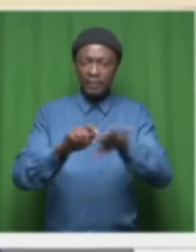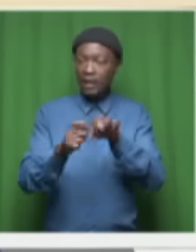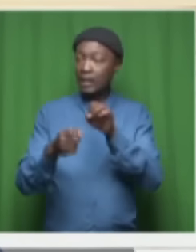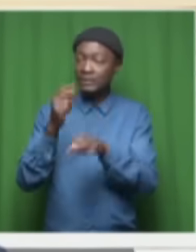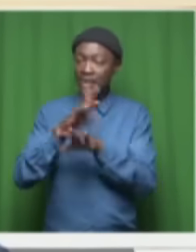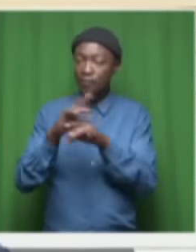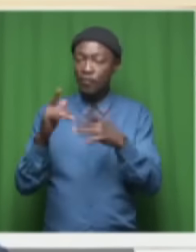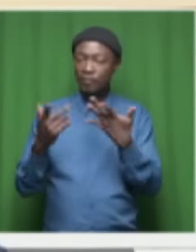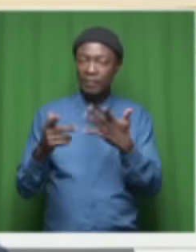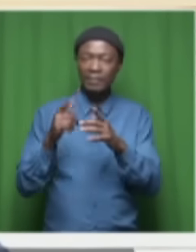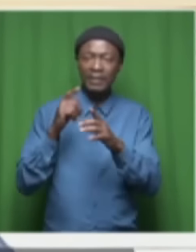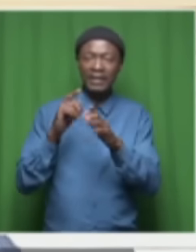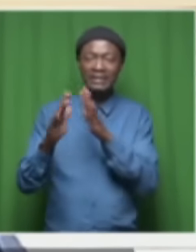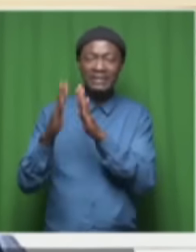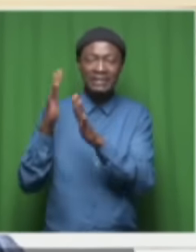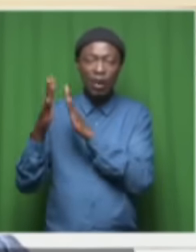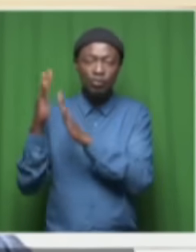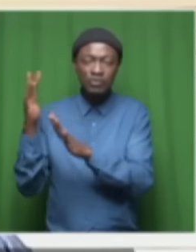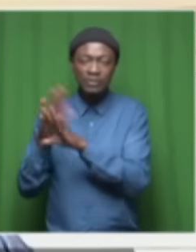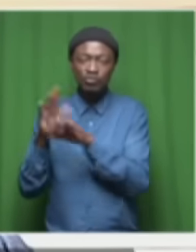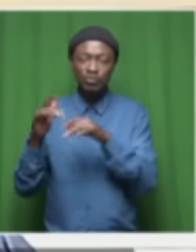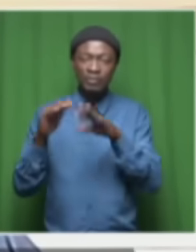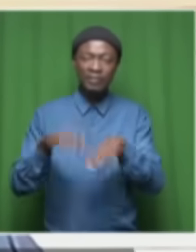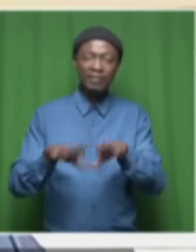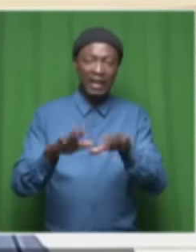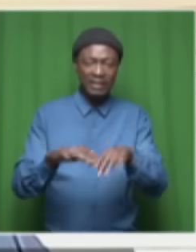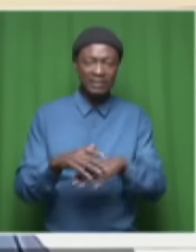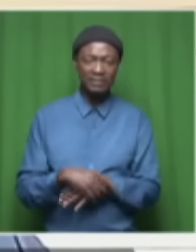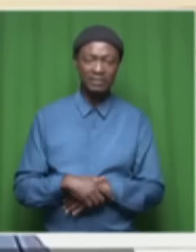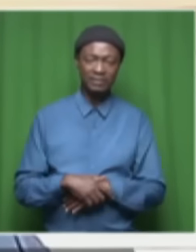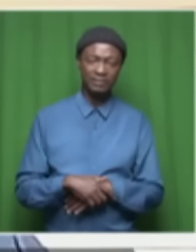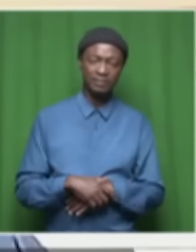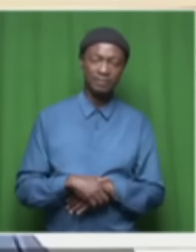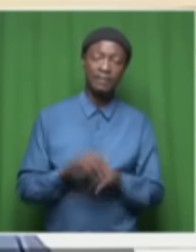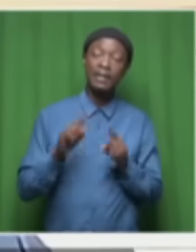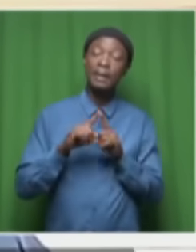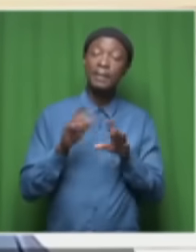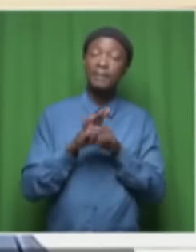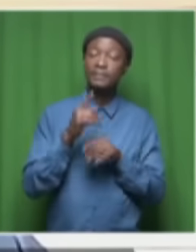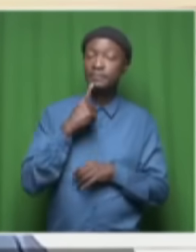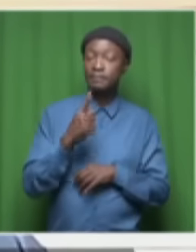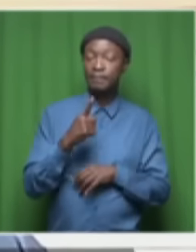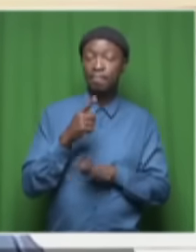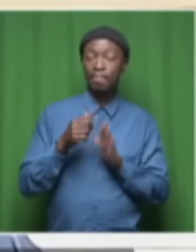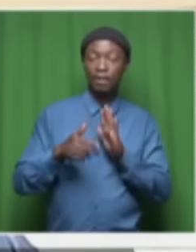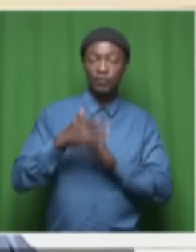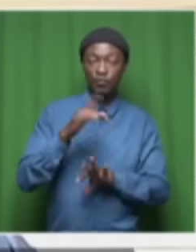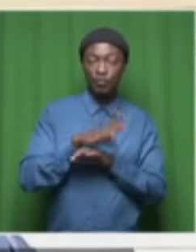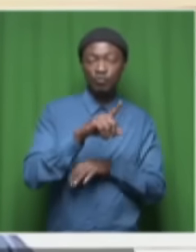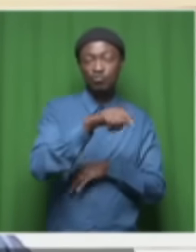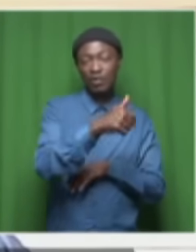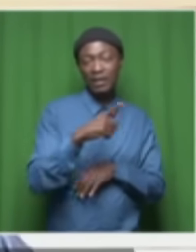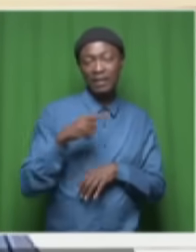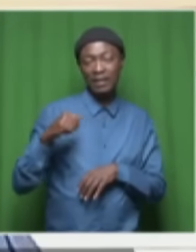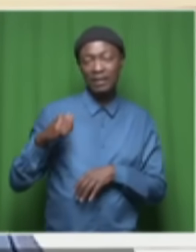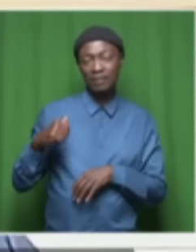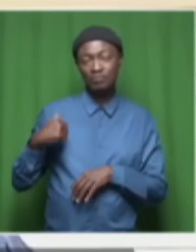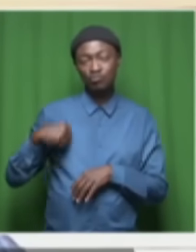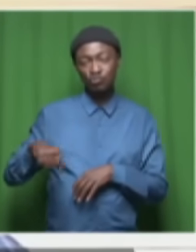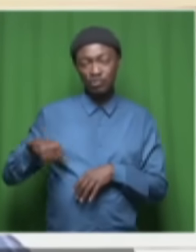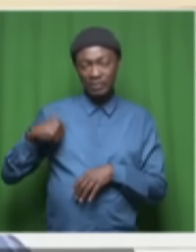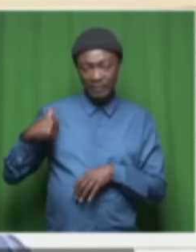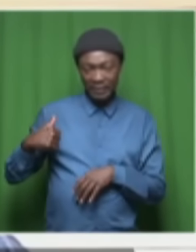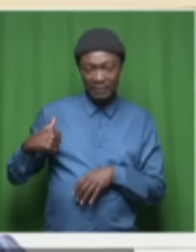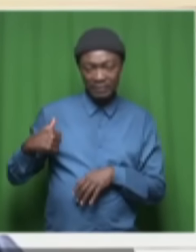be flooded. But also, let me just indicate, when you go to other municipalities or a